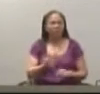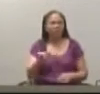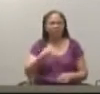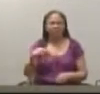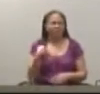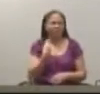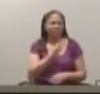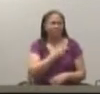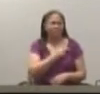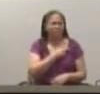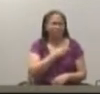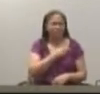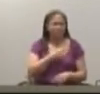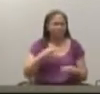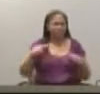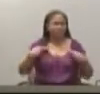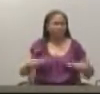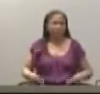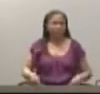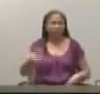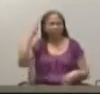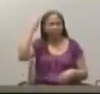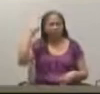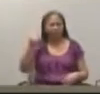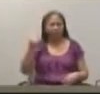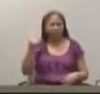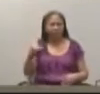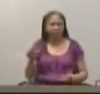and say, I'm here?